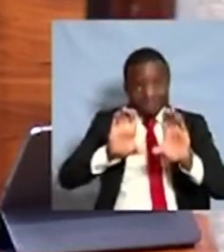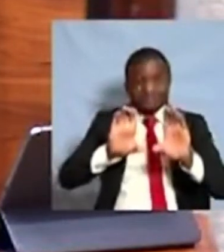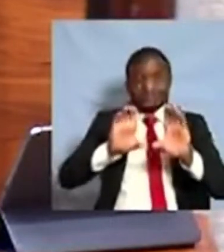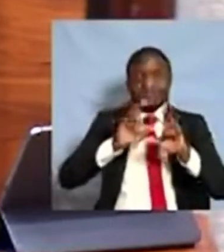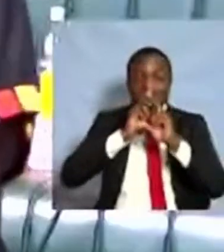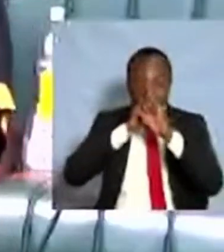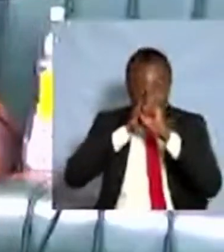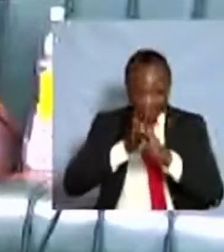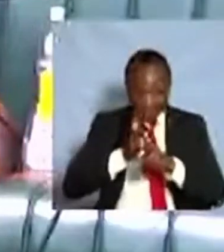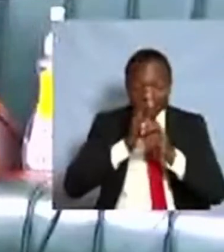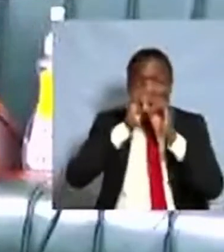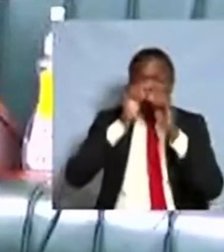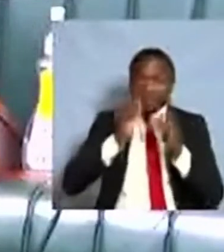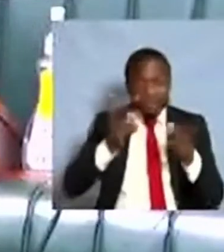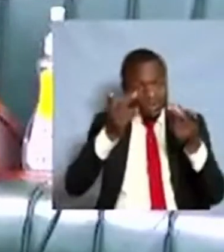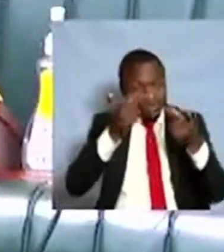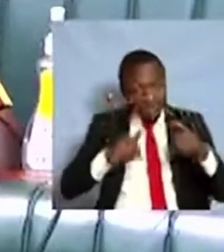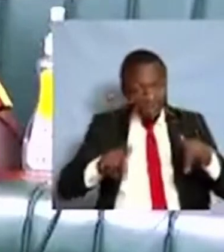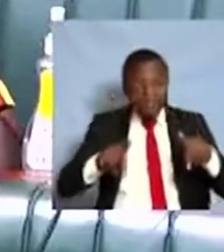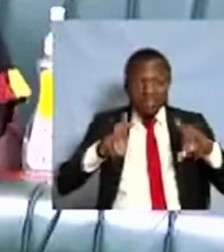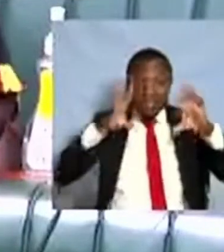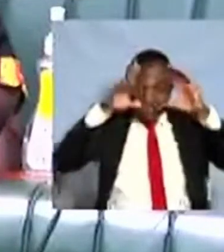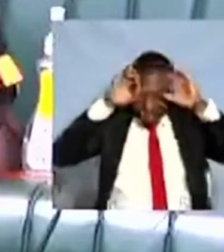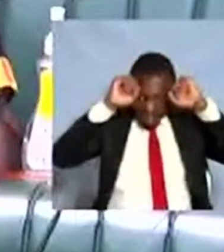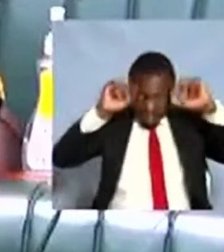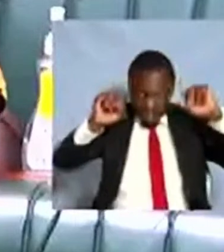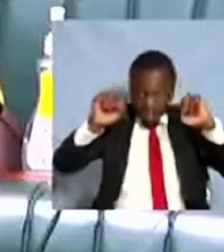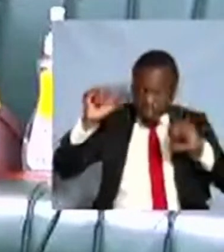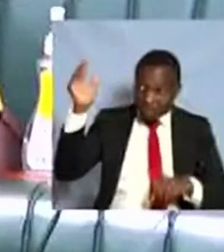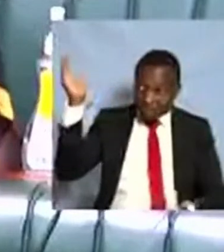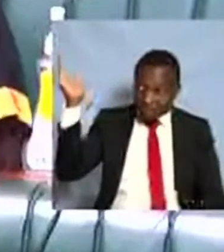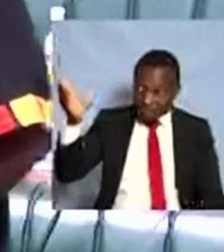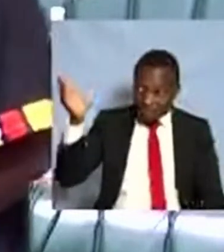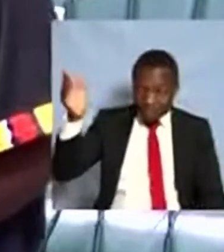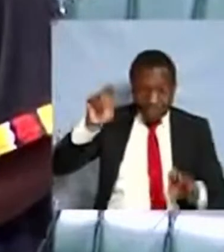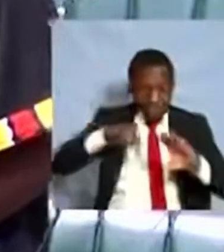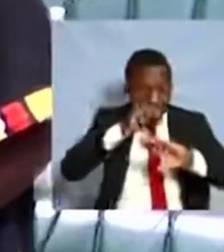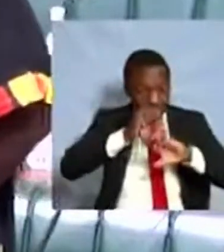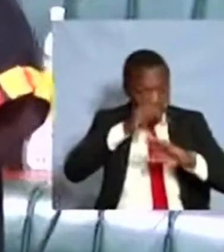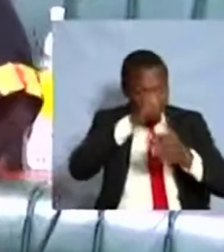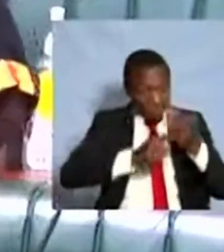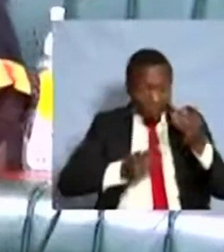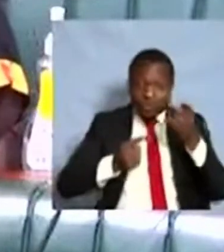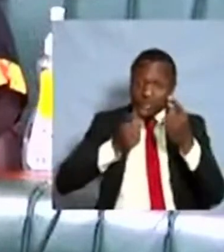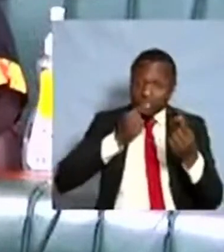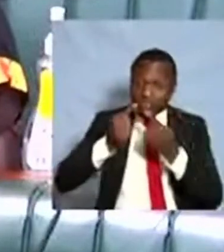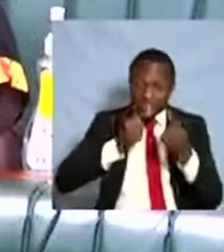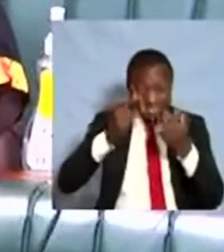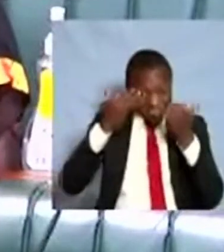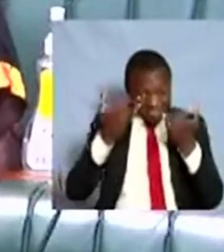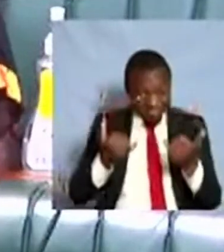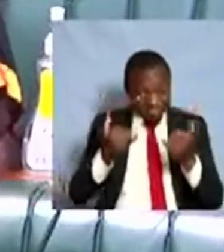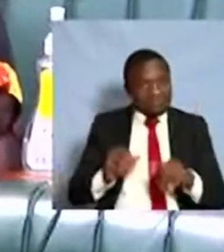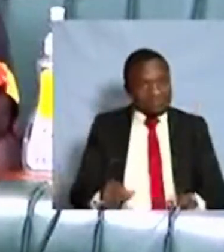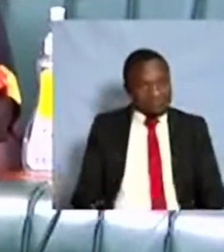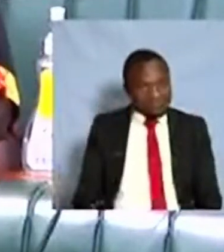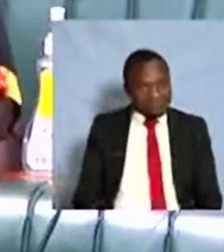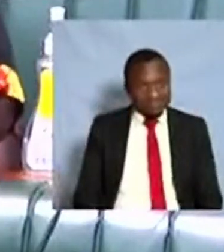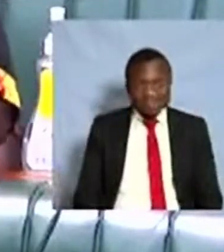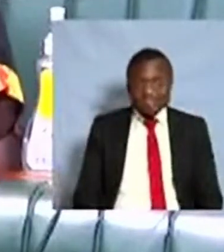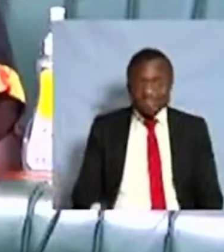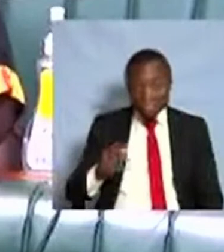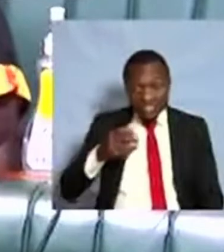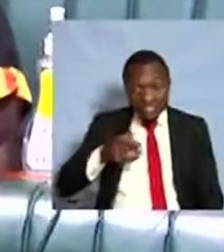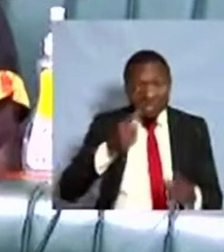Mr. Speaker, when the head of state was addressing the nation, this is what we are debating now. He kept